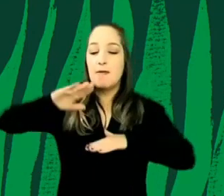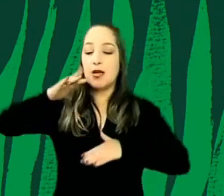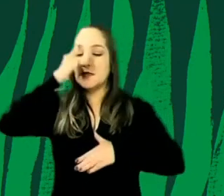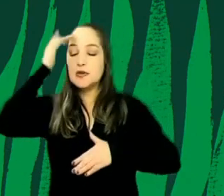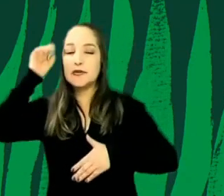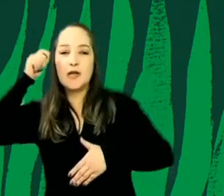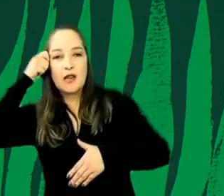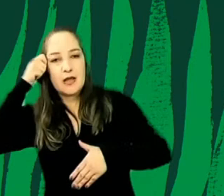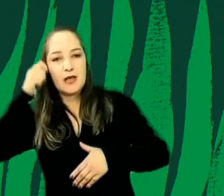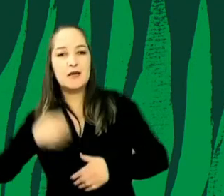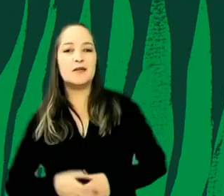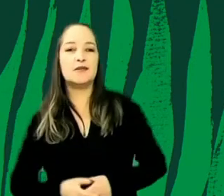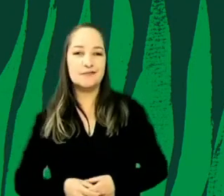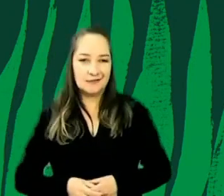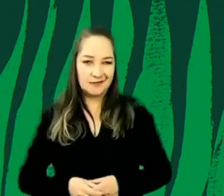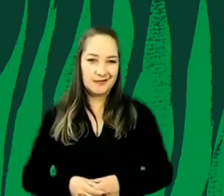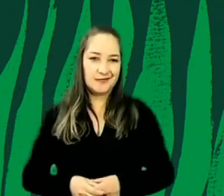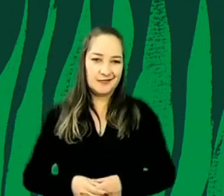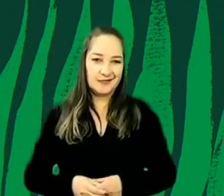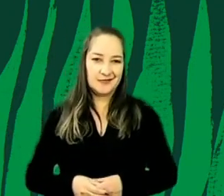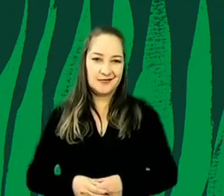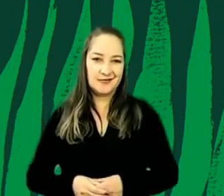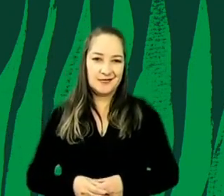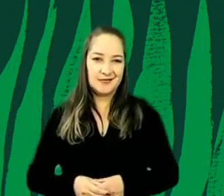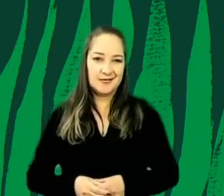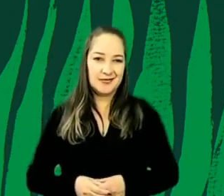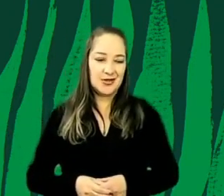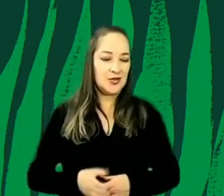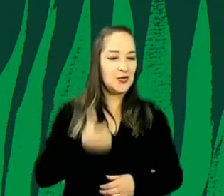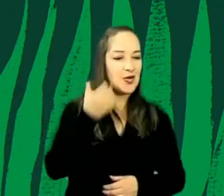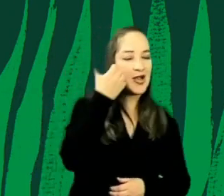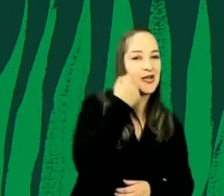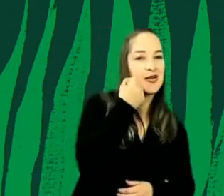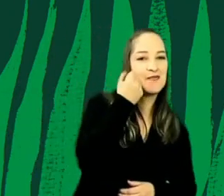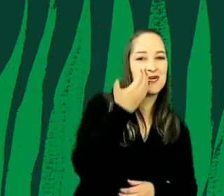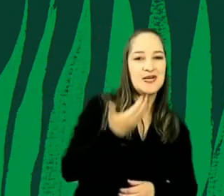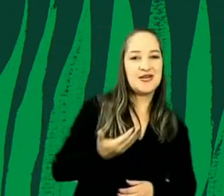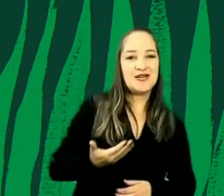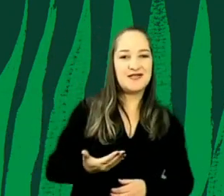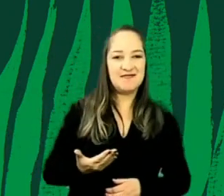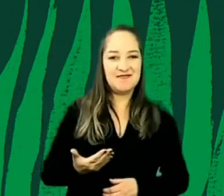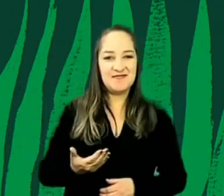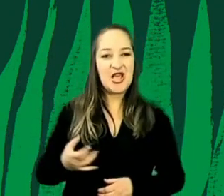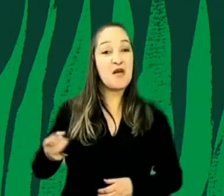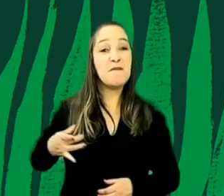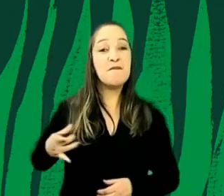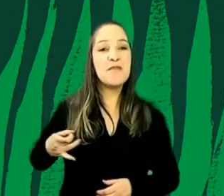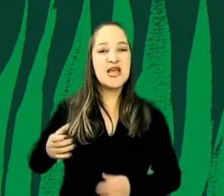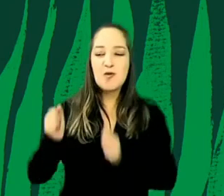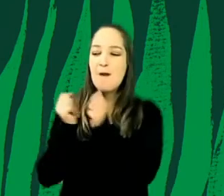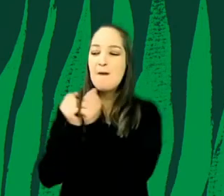And they are deathly afraid of being outnumbered by people of color.